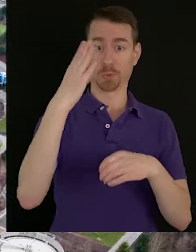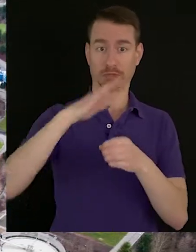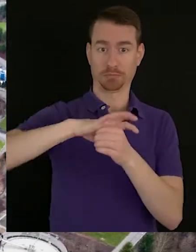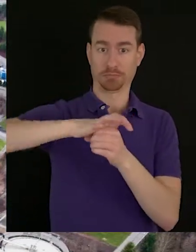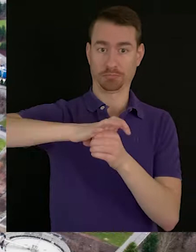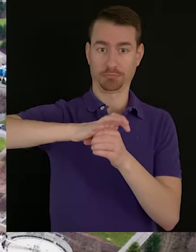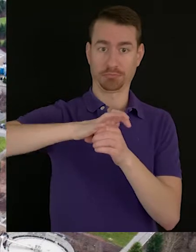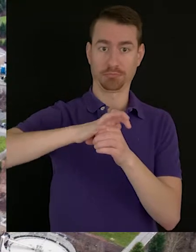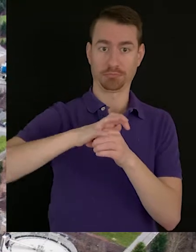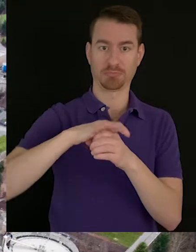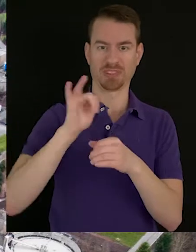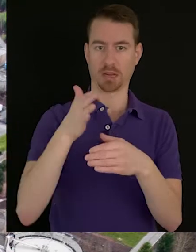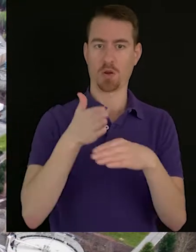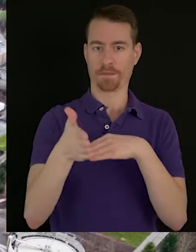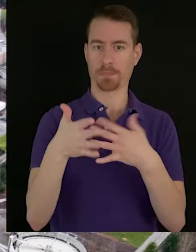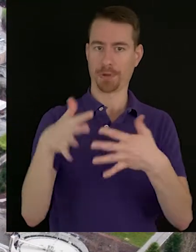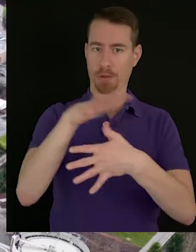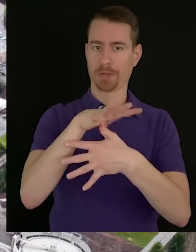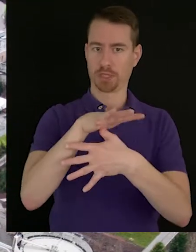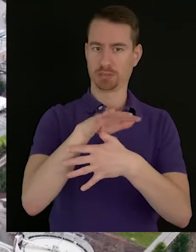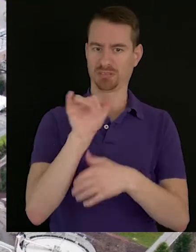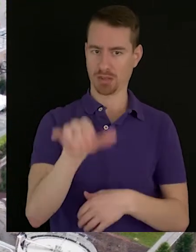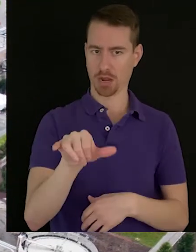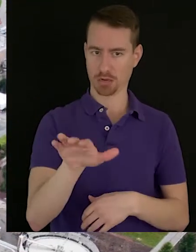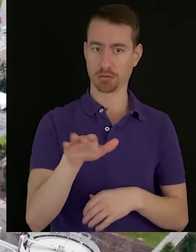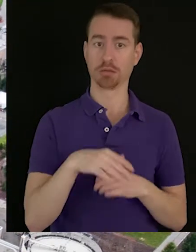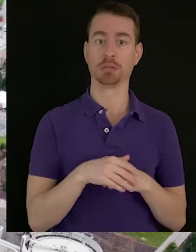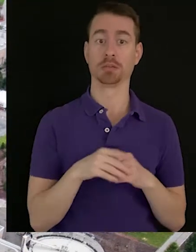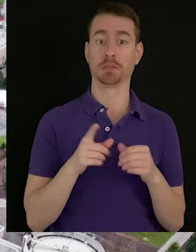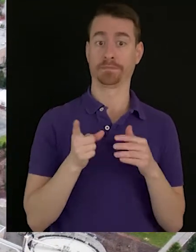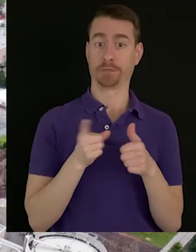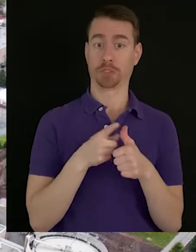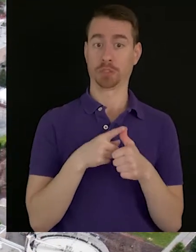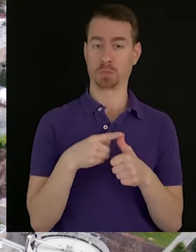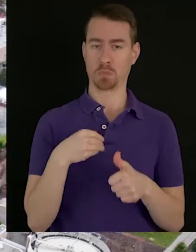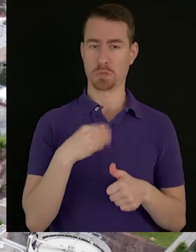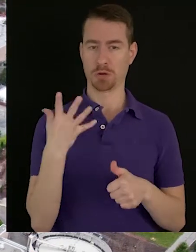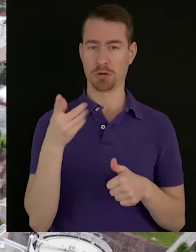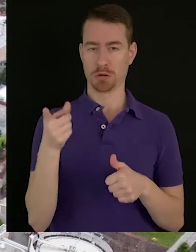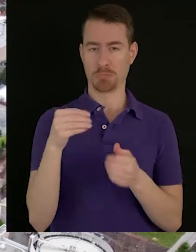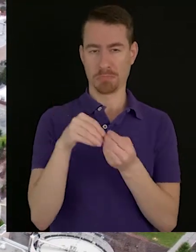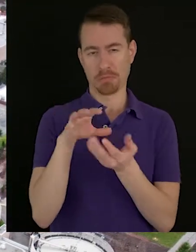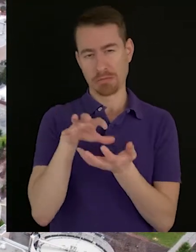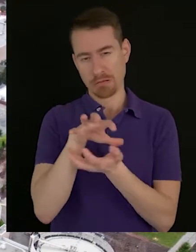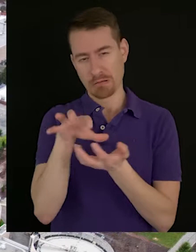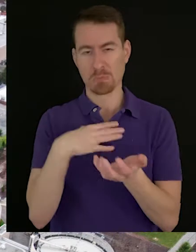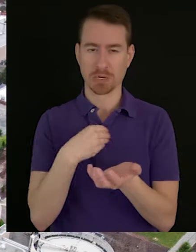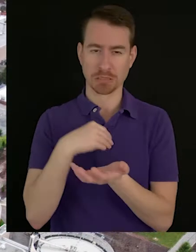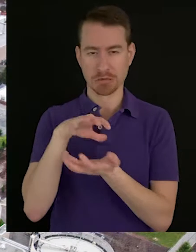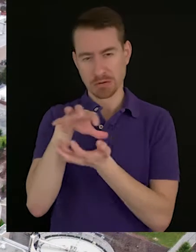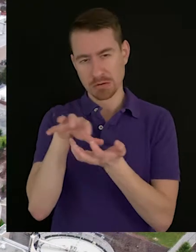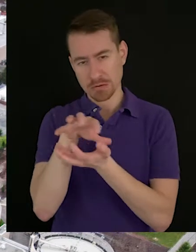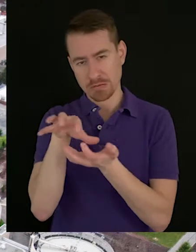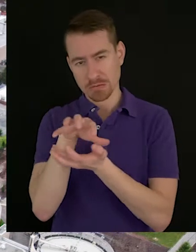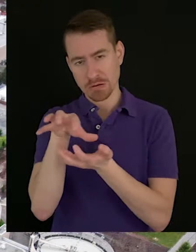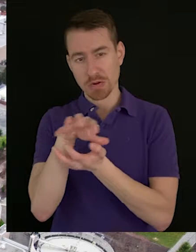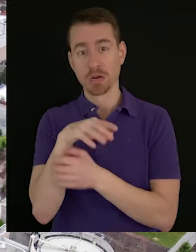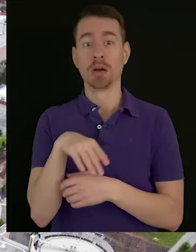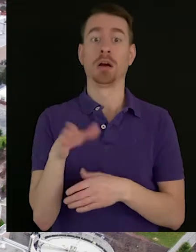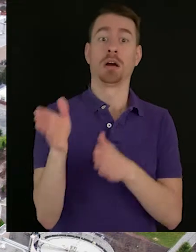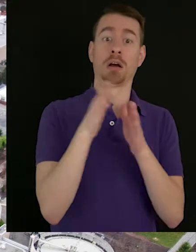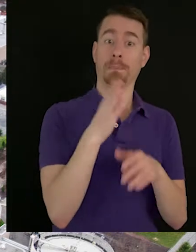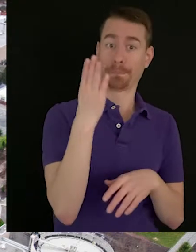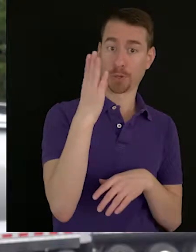yourself, but where does it go? If so, great question. It doesn't just disappear. We have to do something with